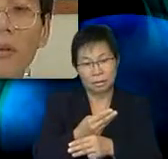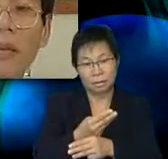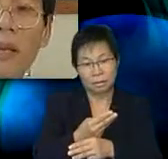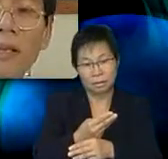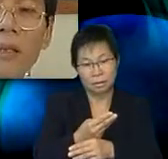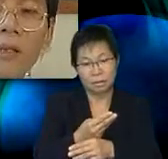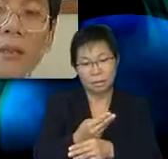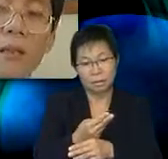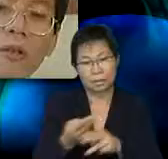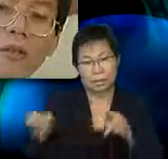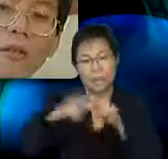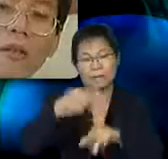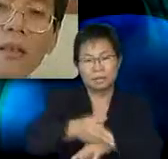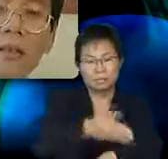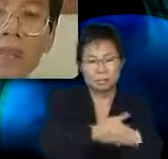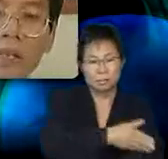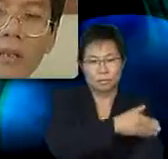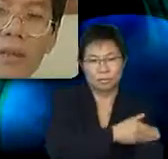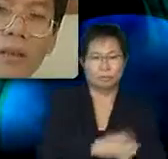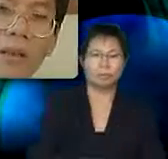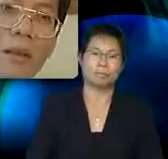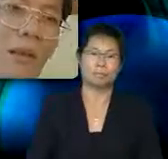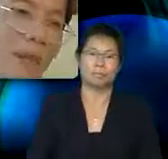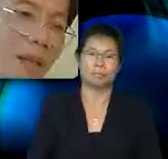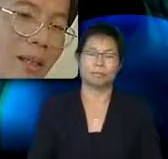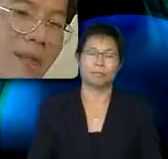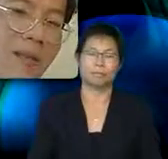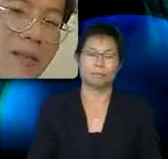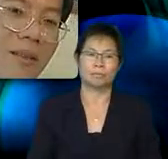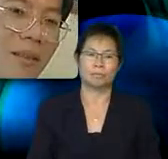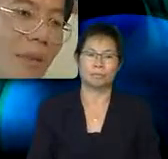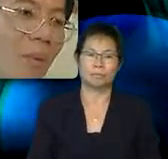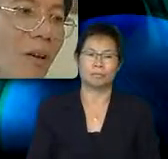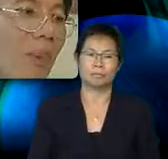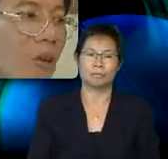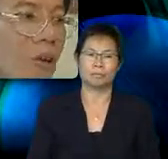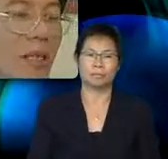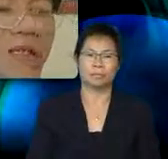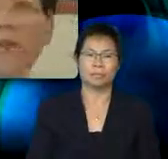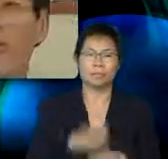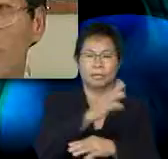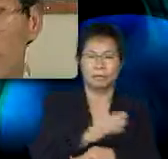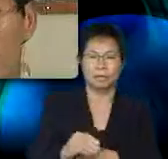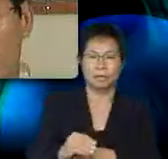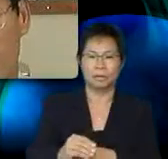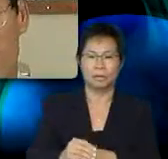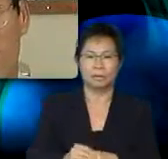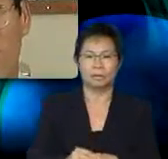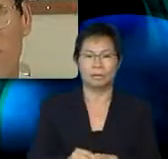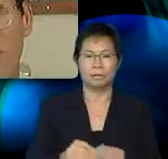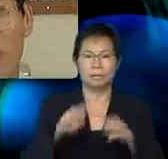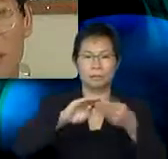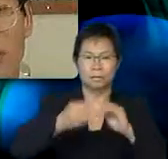school has considerably increased, and the number of pupils sent for remedial